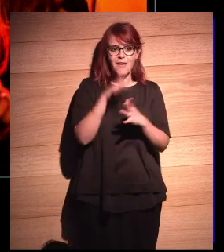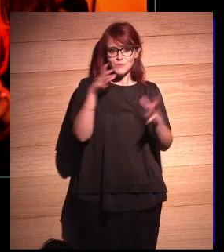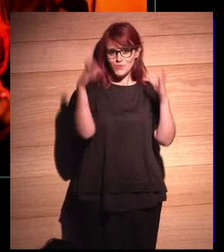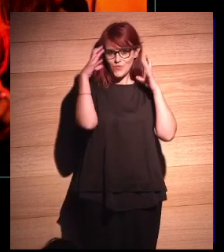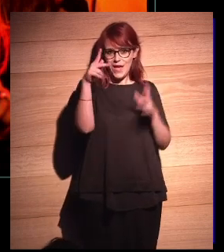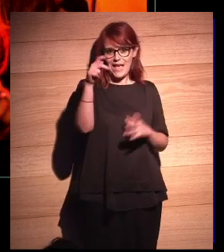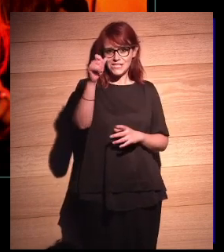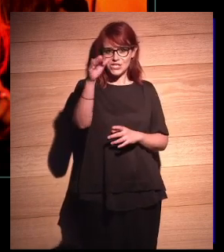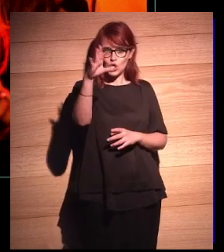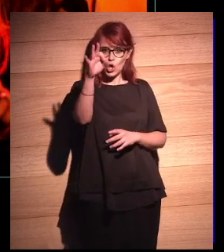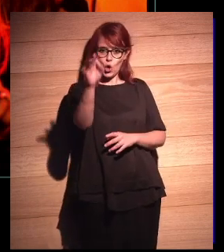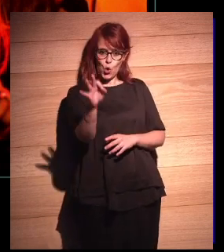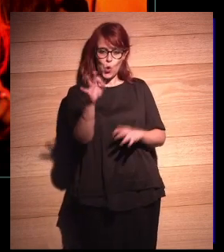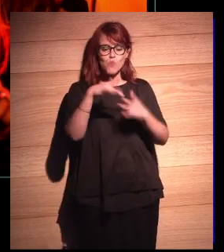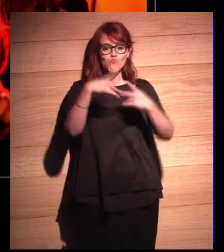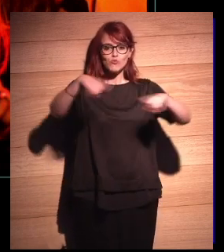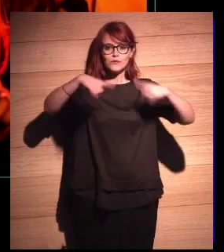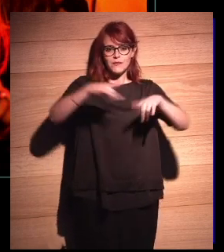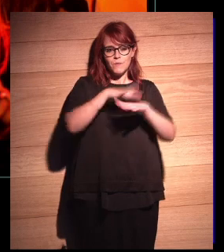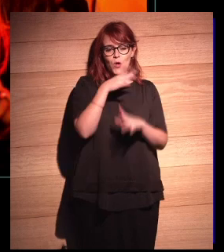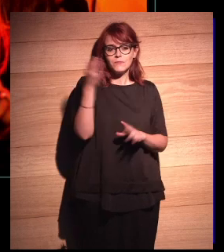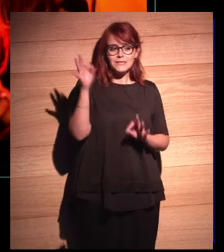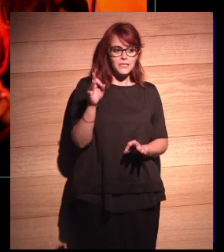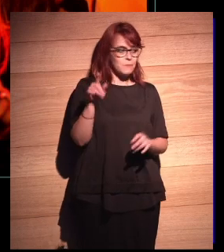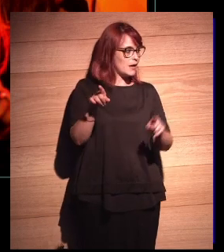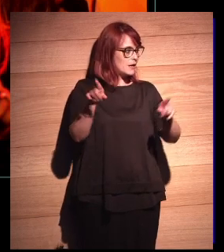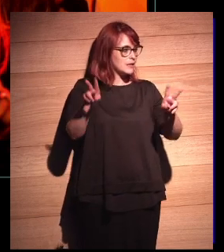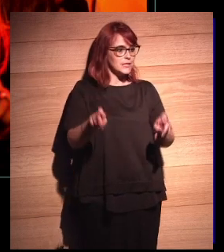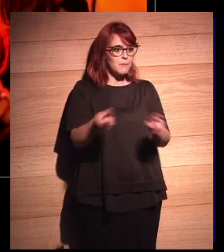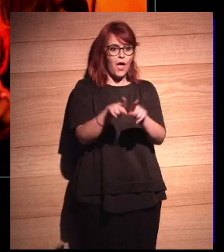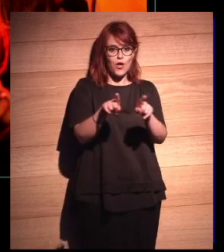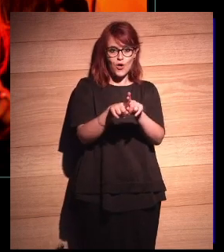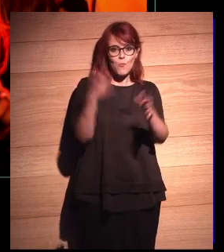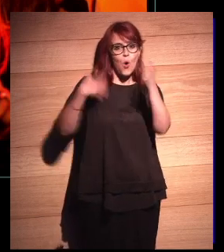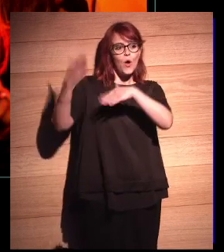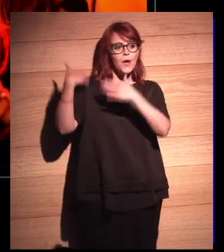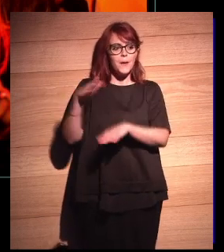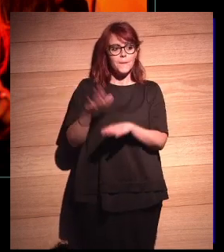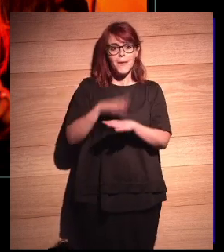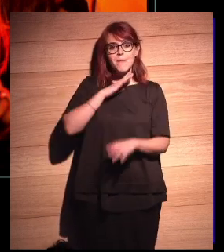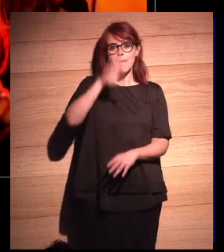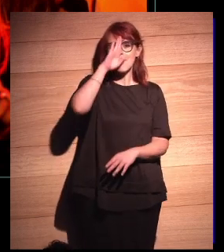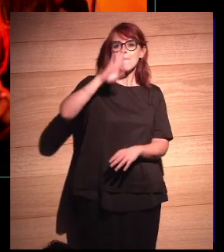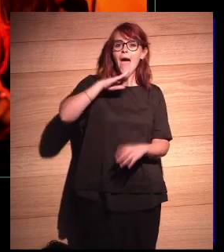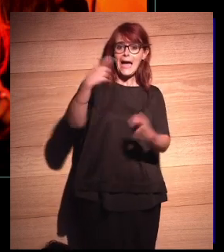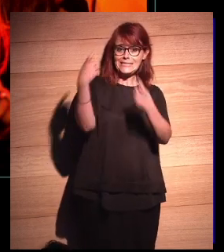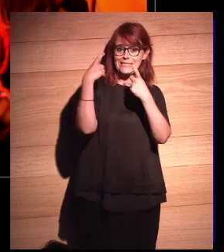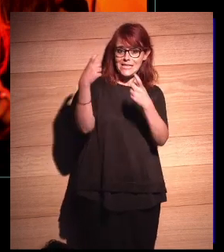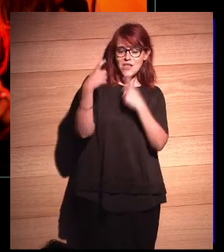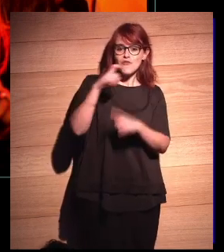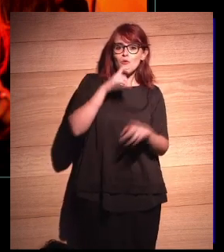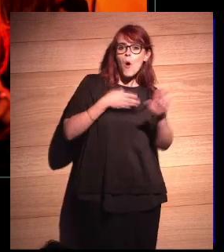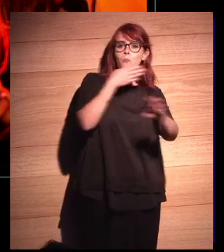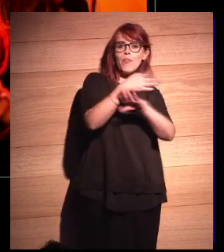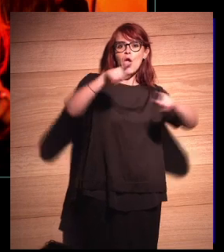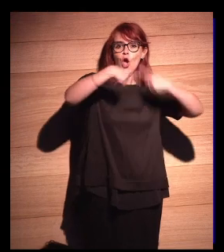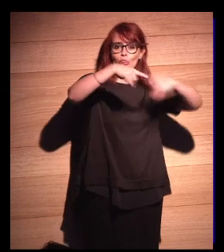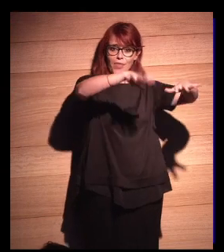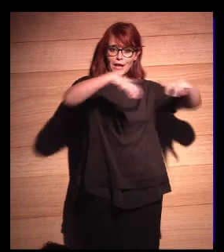I was literally in love with Mozart. So much so that when my dad told me that we couldn't go to a